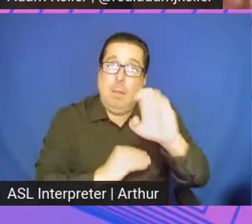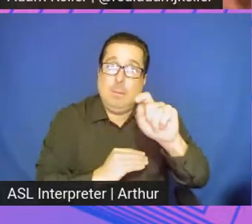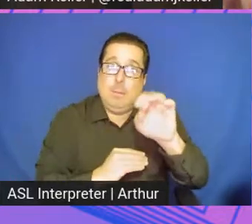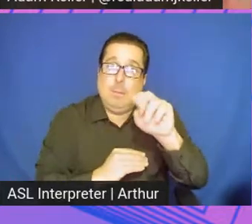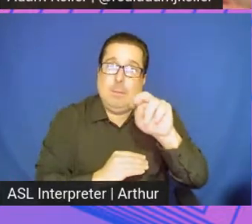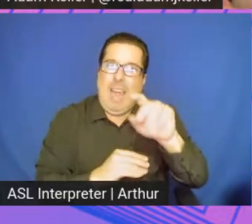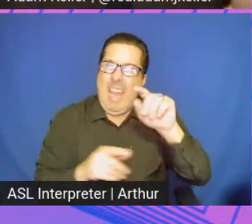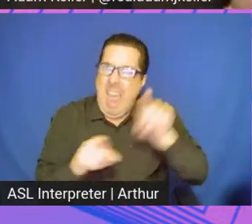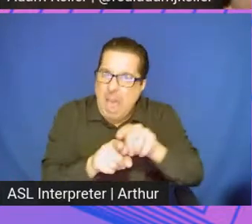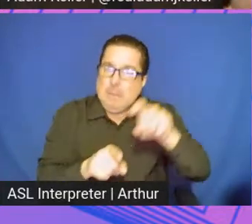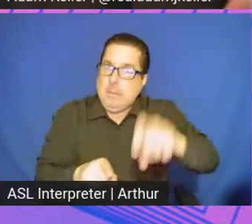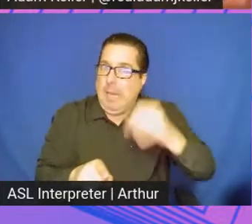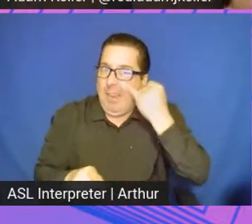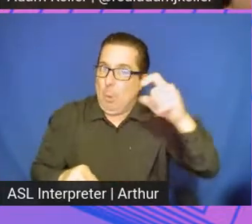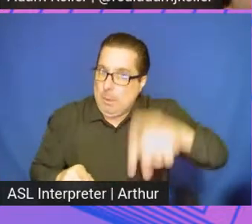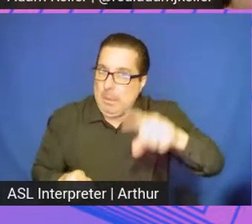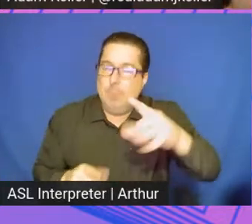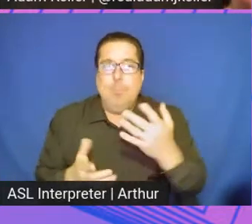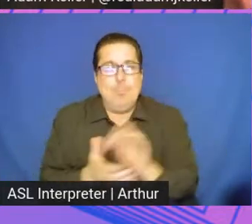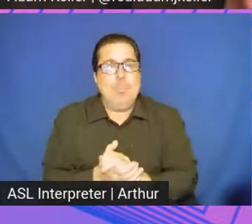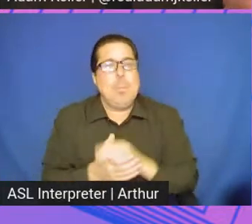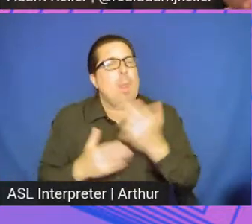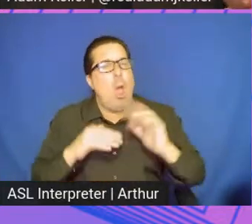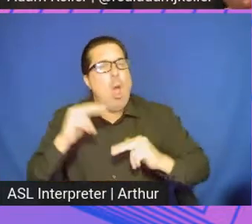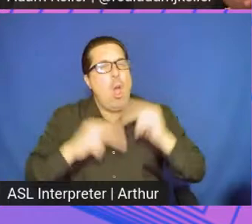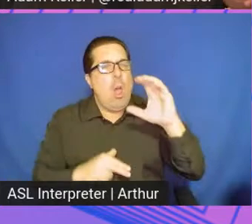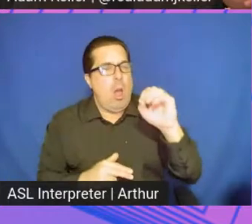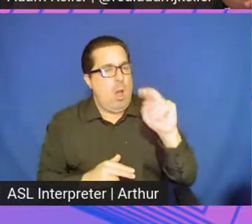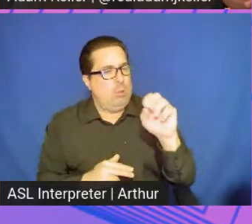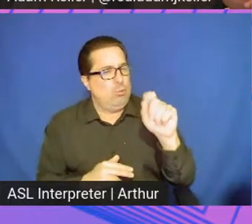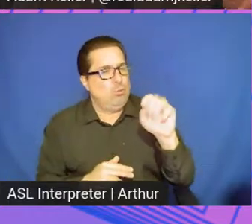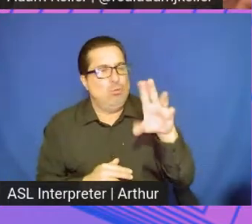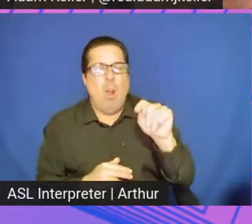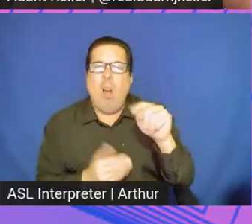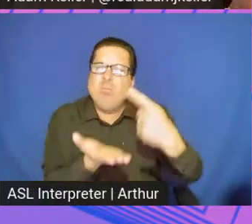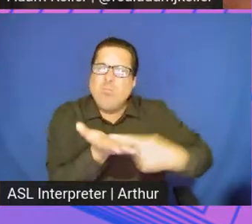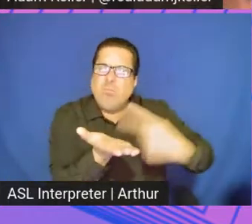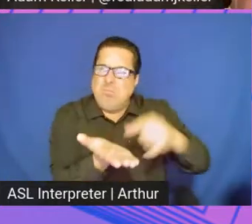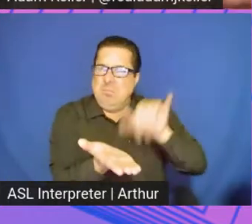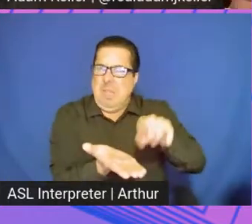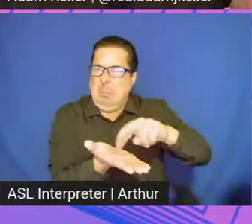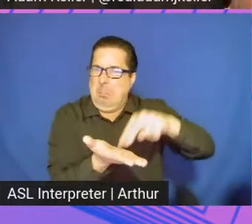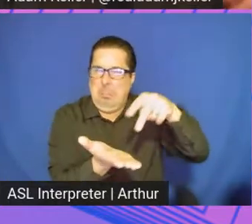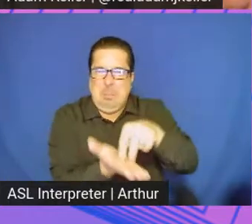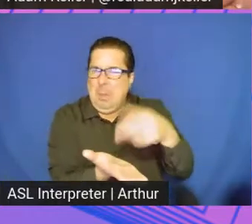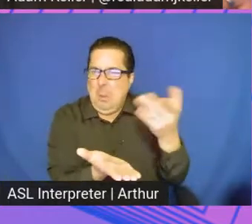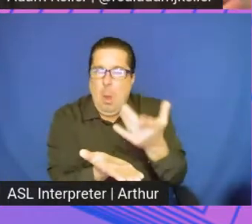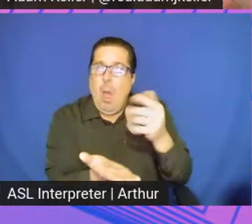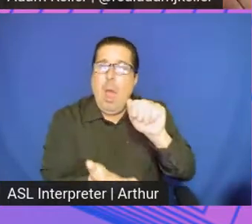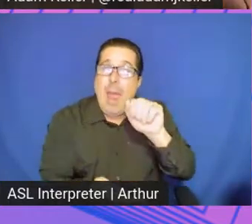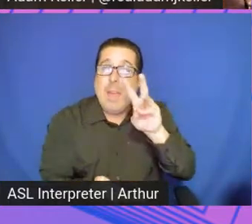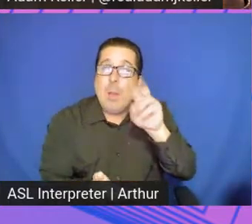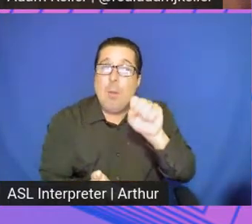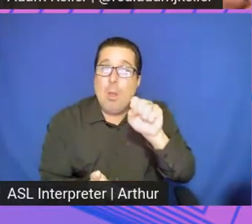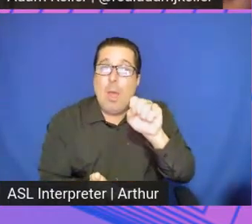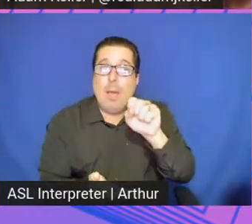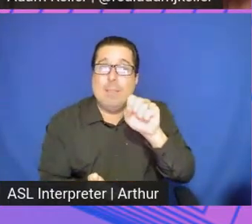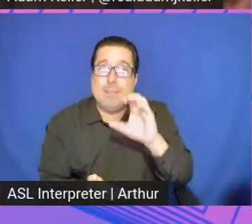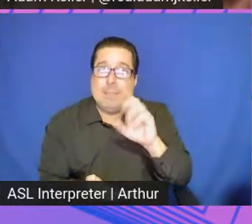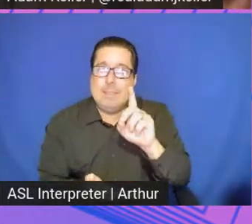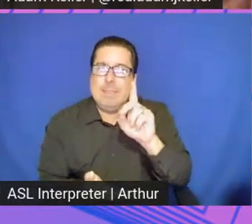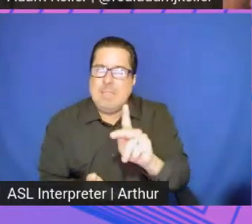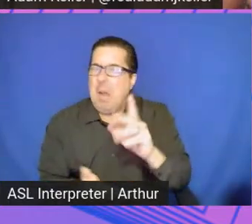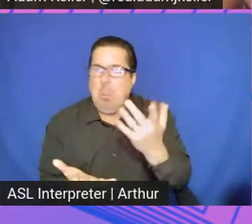about what a construct is in the terms of the AWS CDK. So